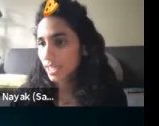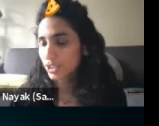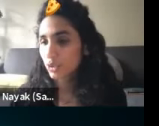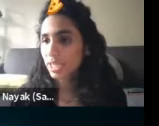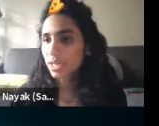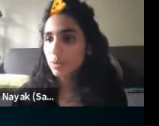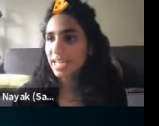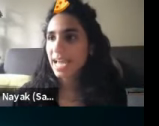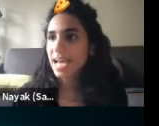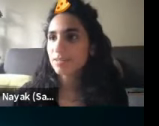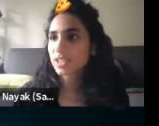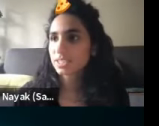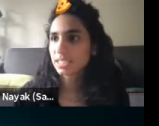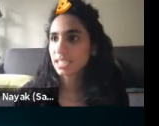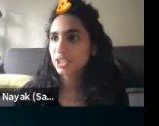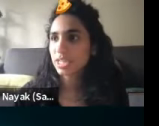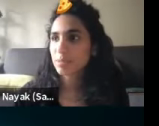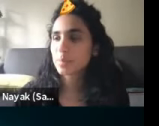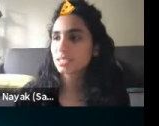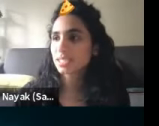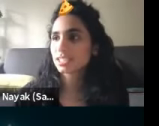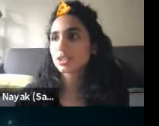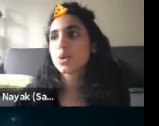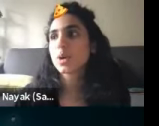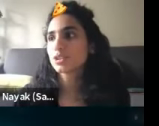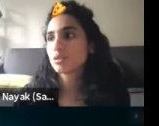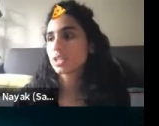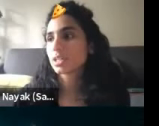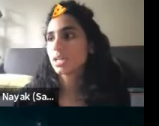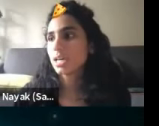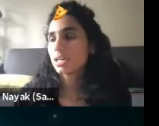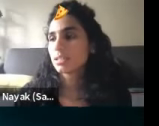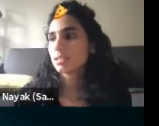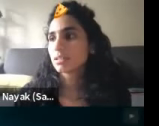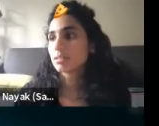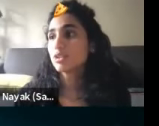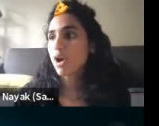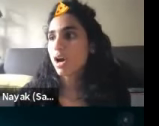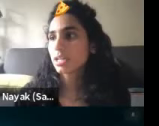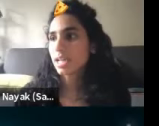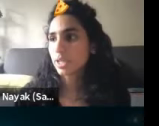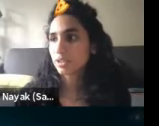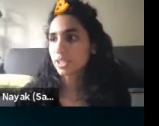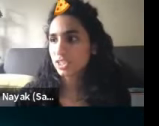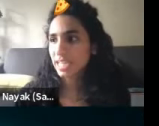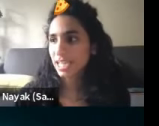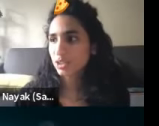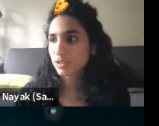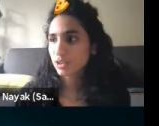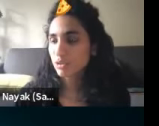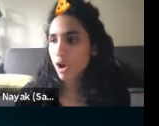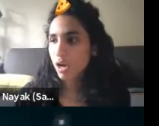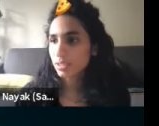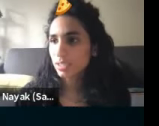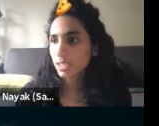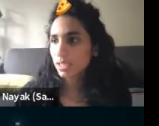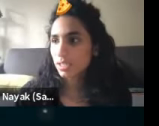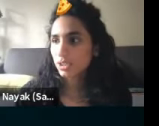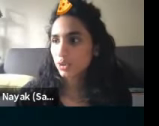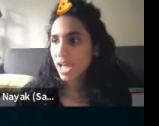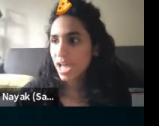All right, so here we have this electric impulse that's going through the neuron. And when it reaches the end of the